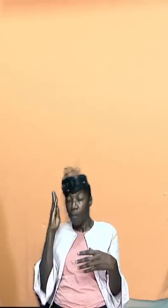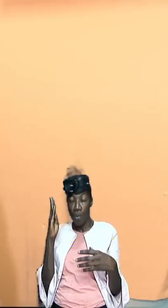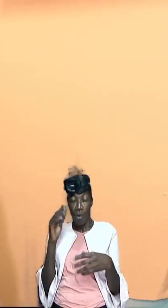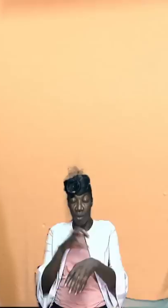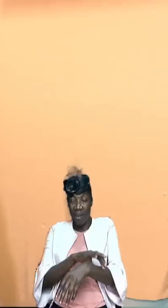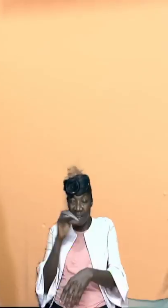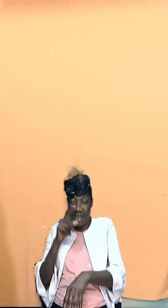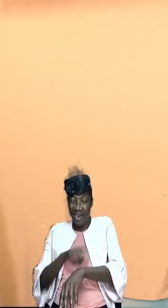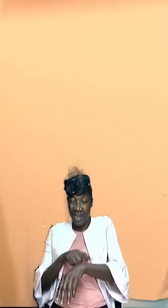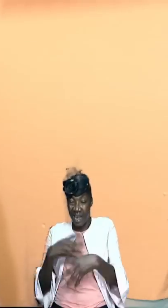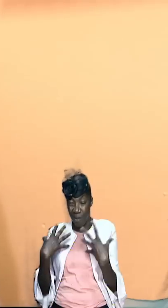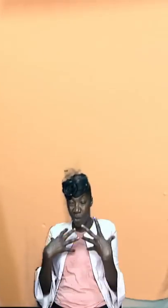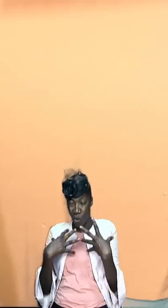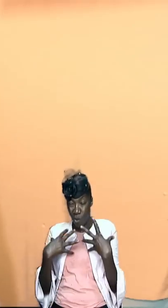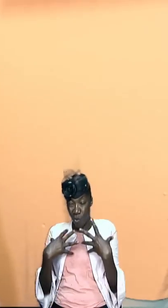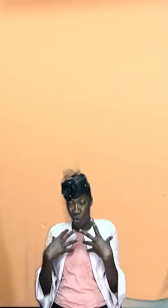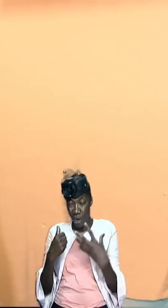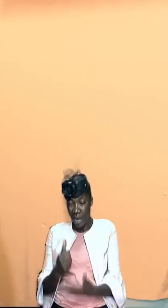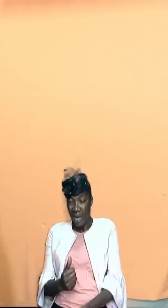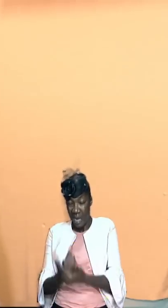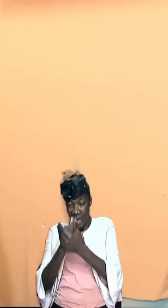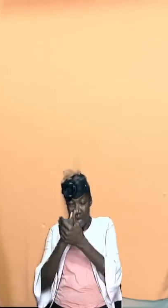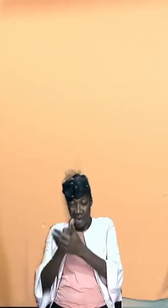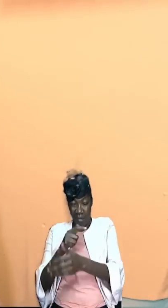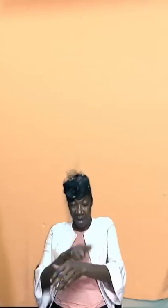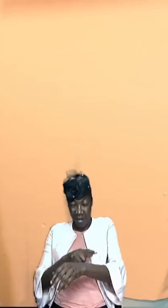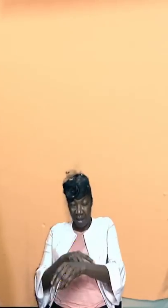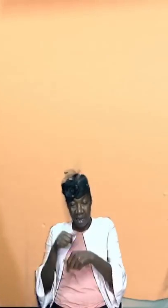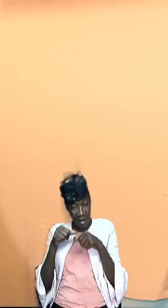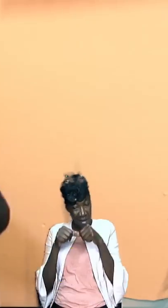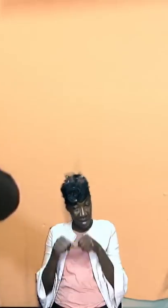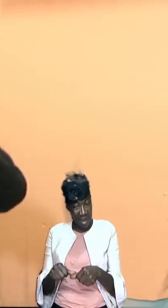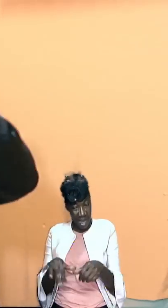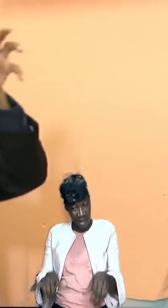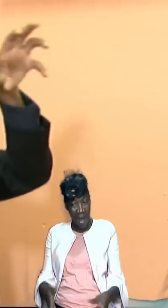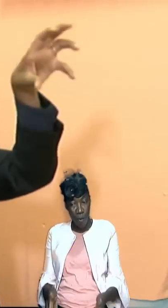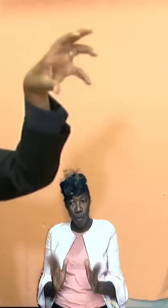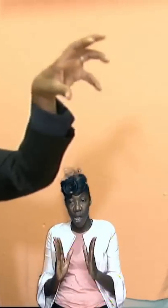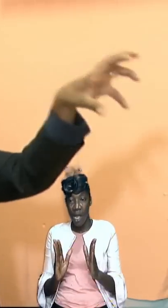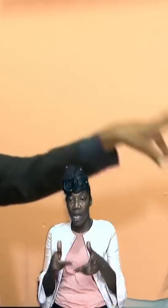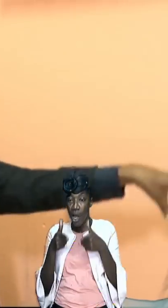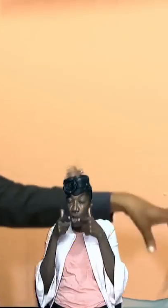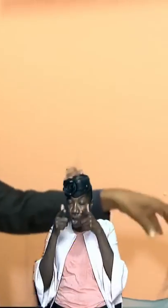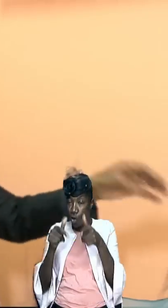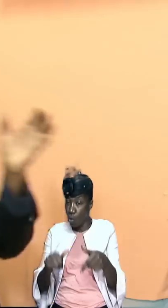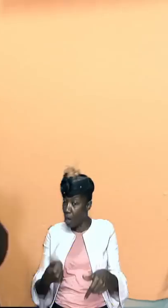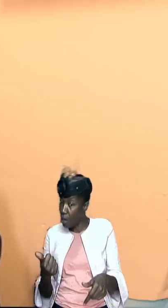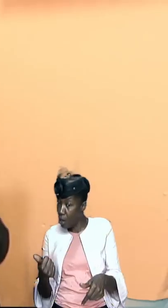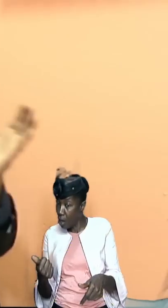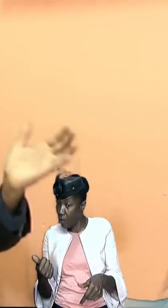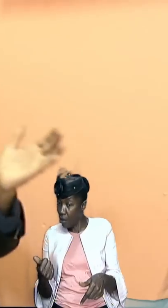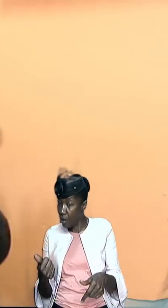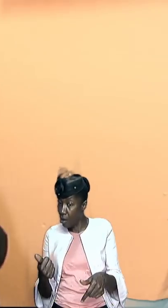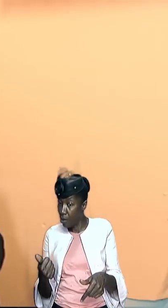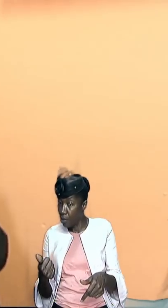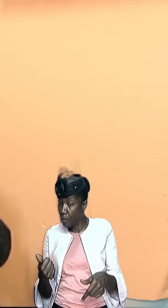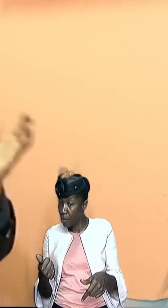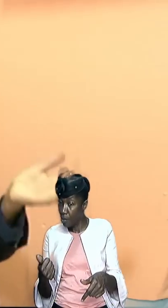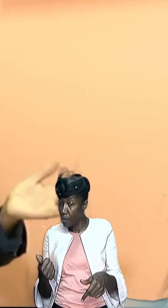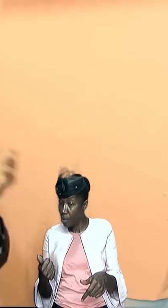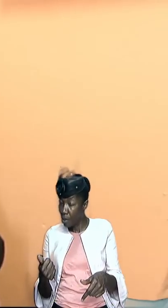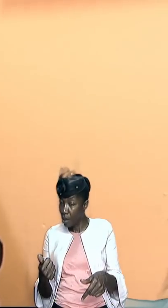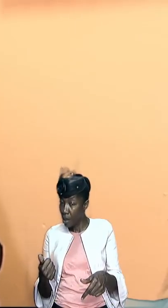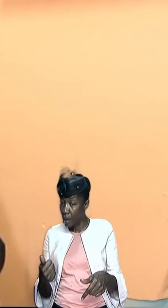is cold, and that cold condition helps the skin to stay that way. When you look over into another section, I notice I'm just going from